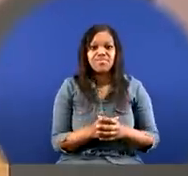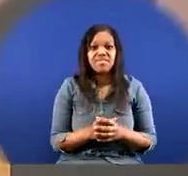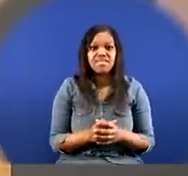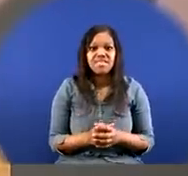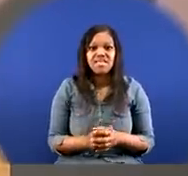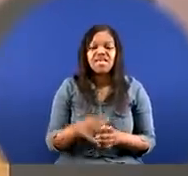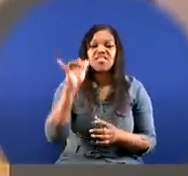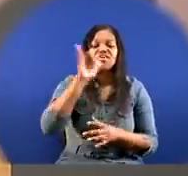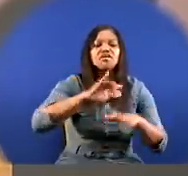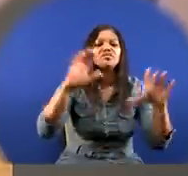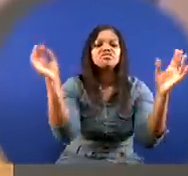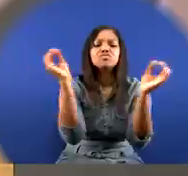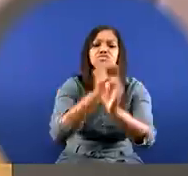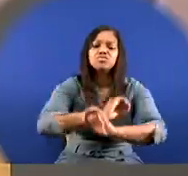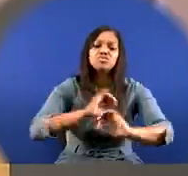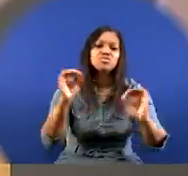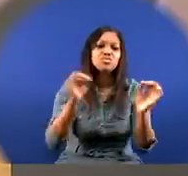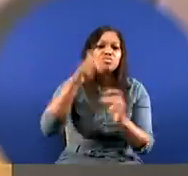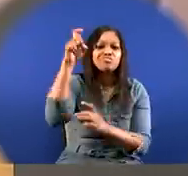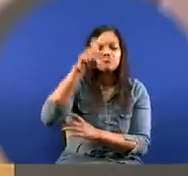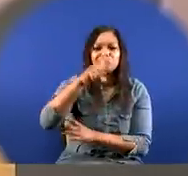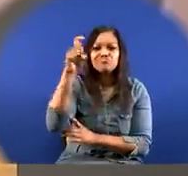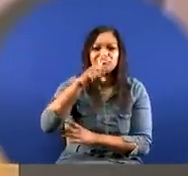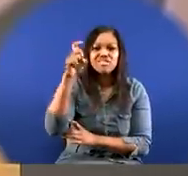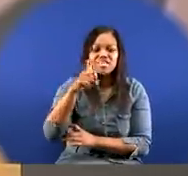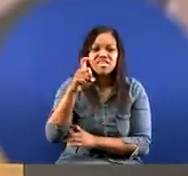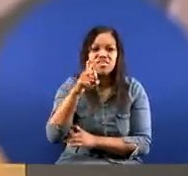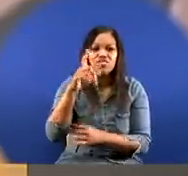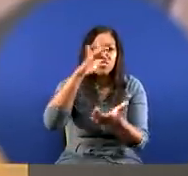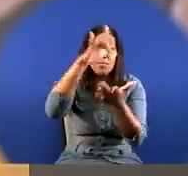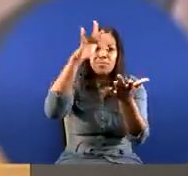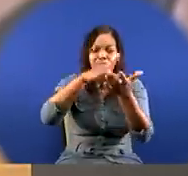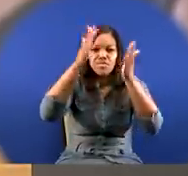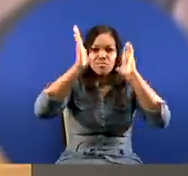is there is no longer any need for a mediator